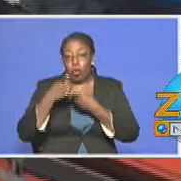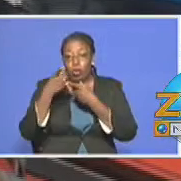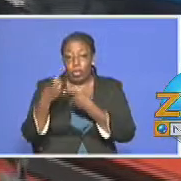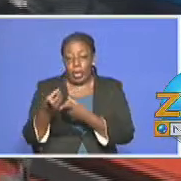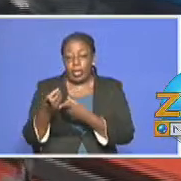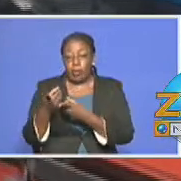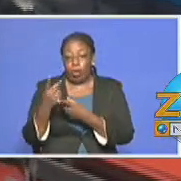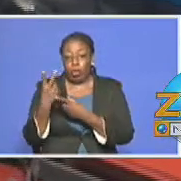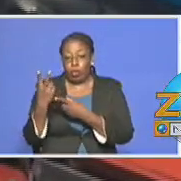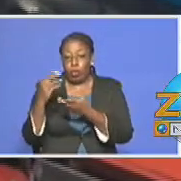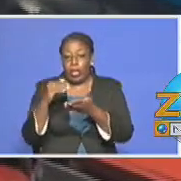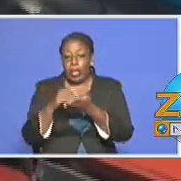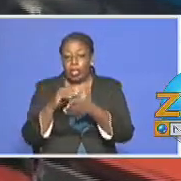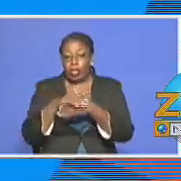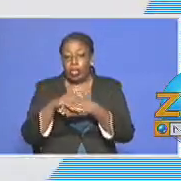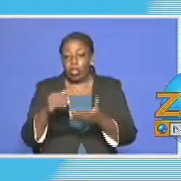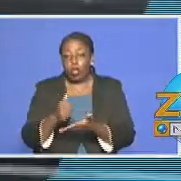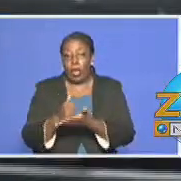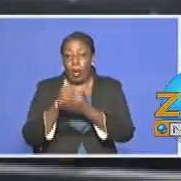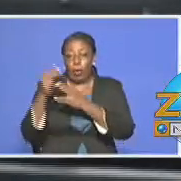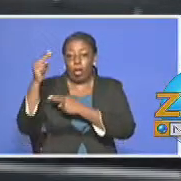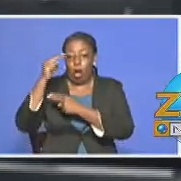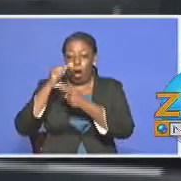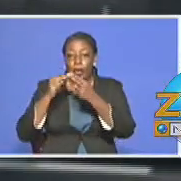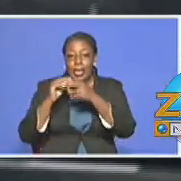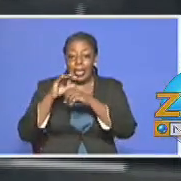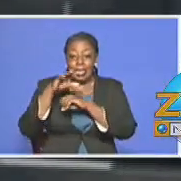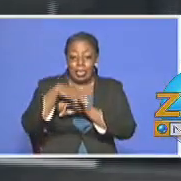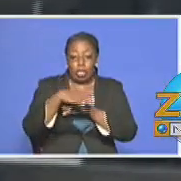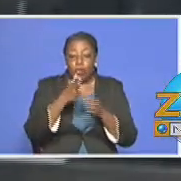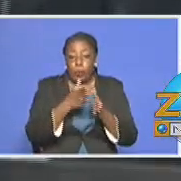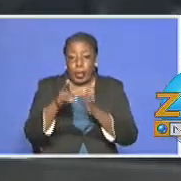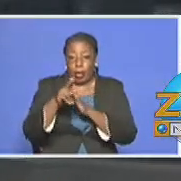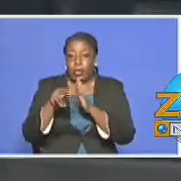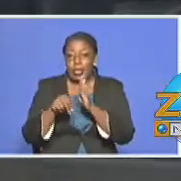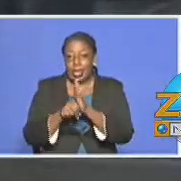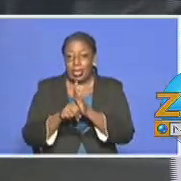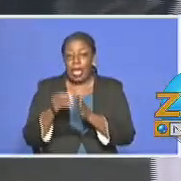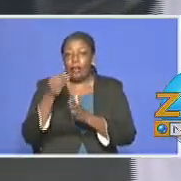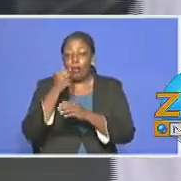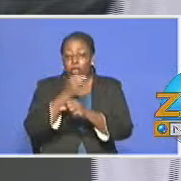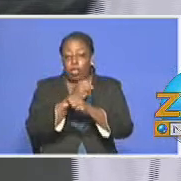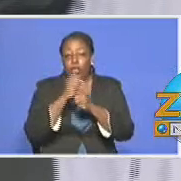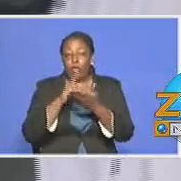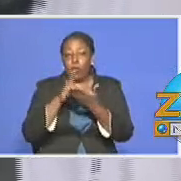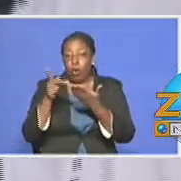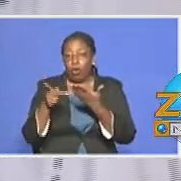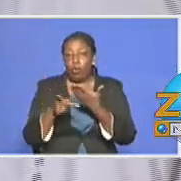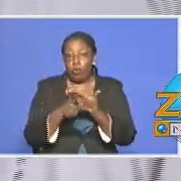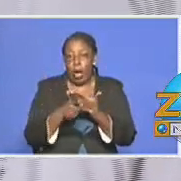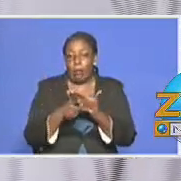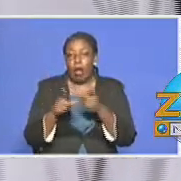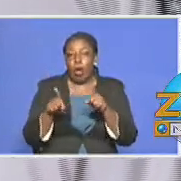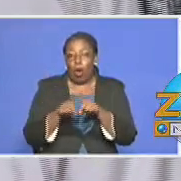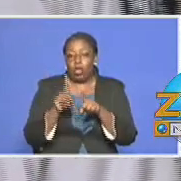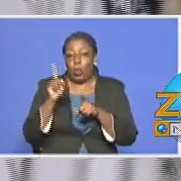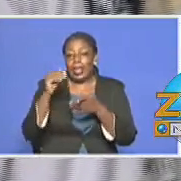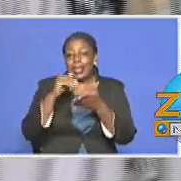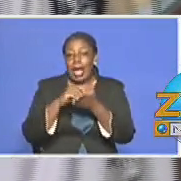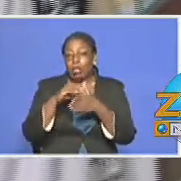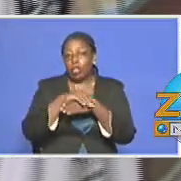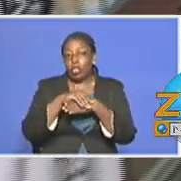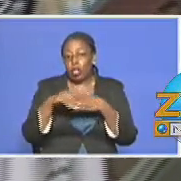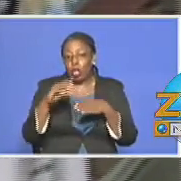Exuma Foundation to assist with hurricane shelter preparation and its food security program, as well as $1,000